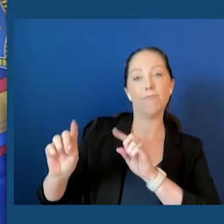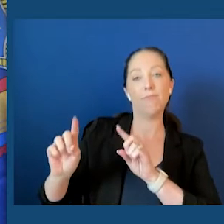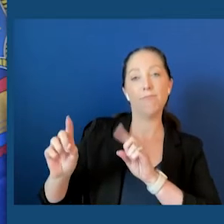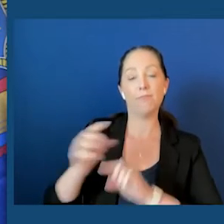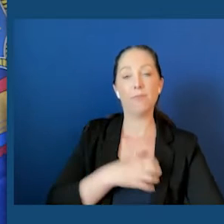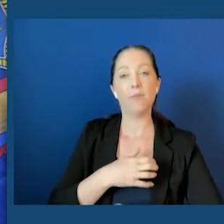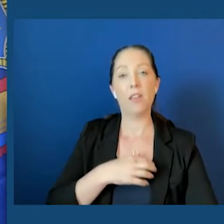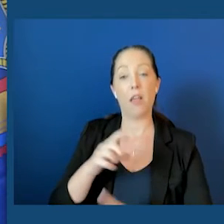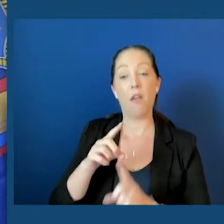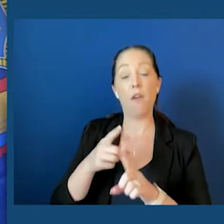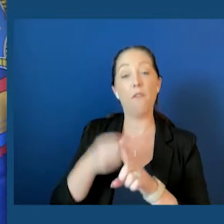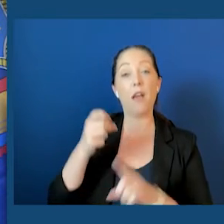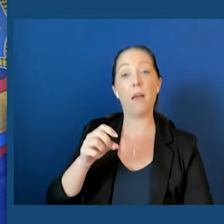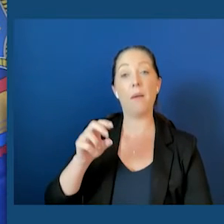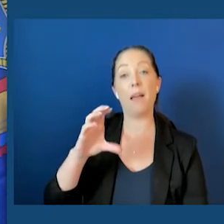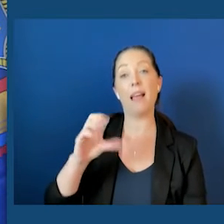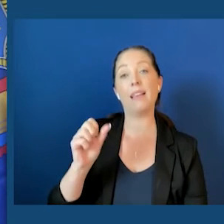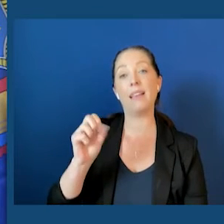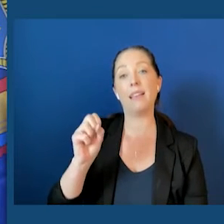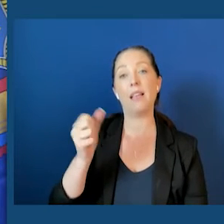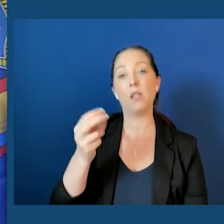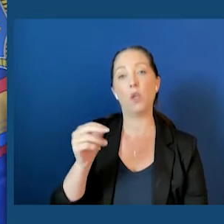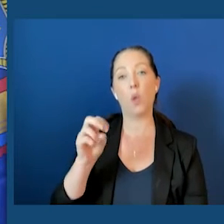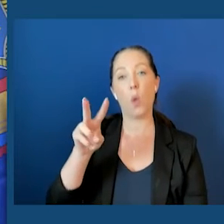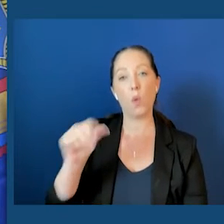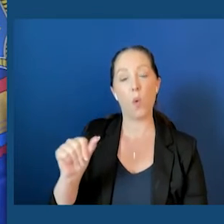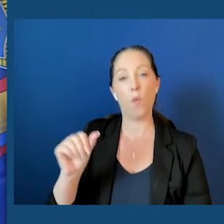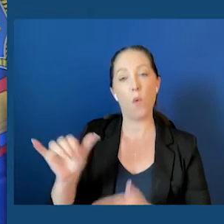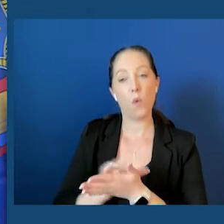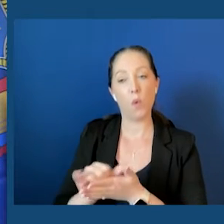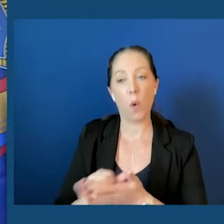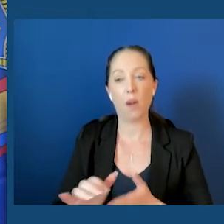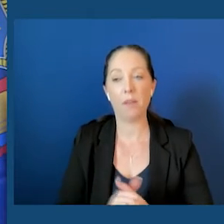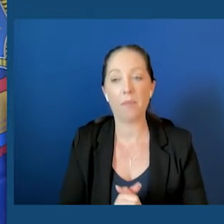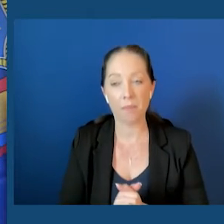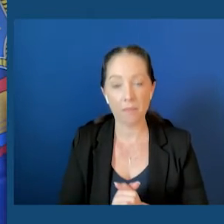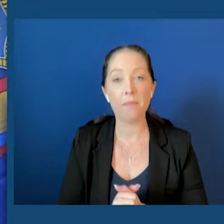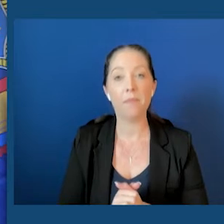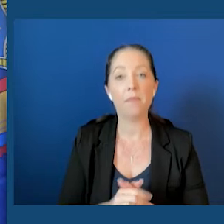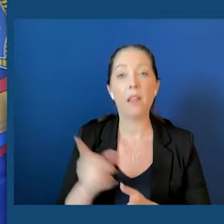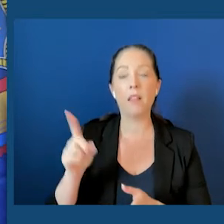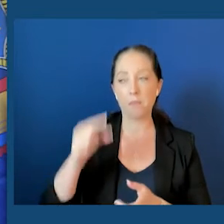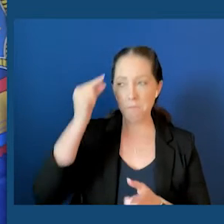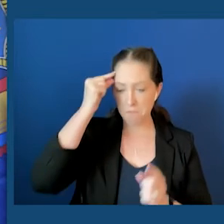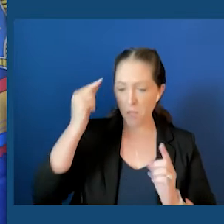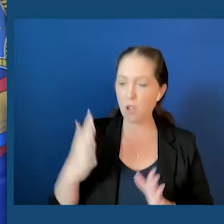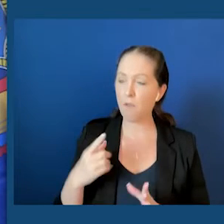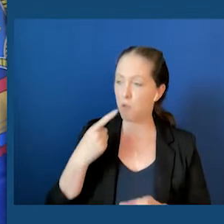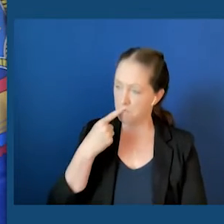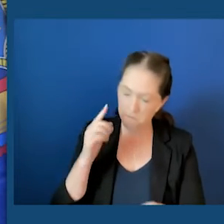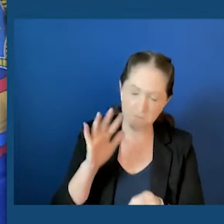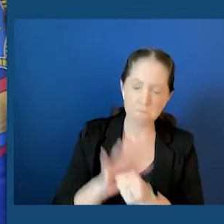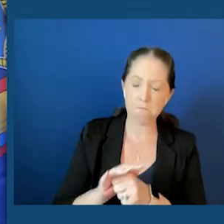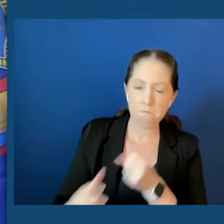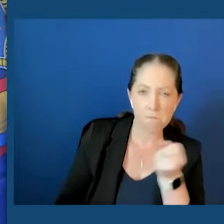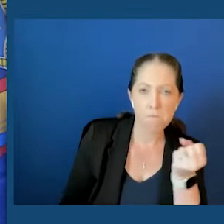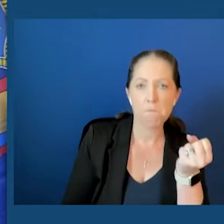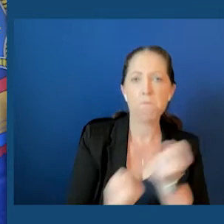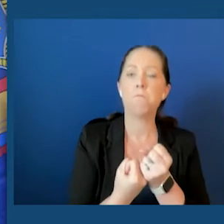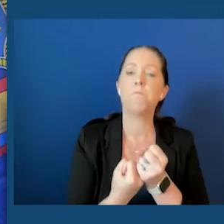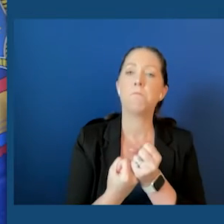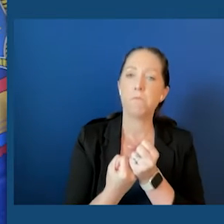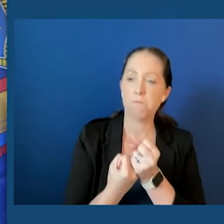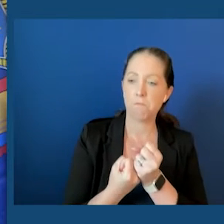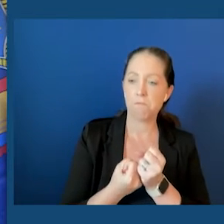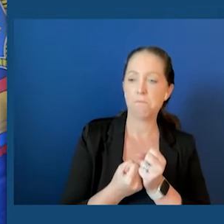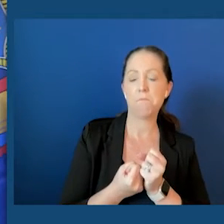New York in the old Casanova College. It's a commitment made by the governor to hold consecutive academy